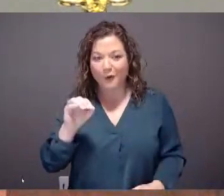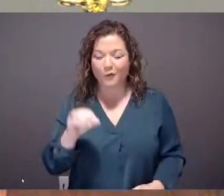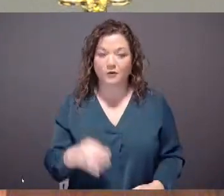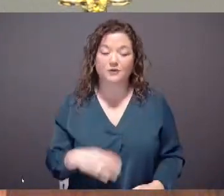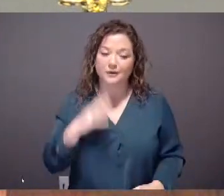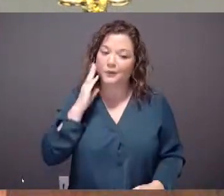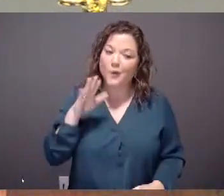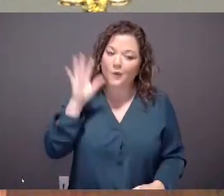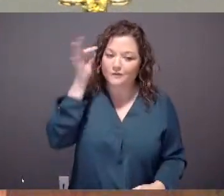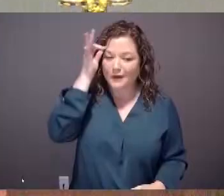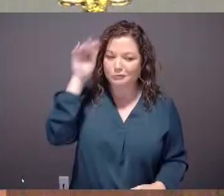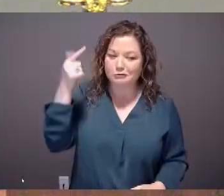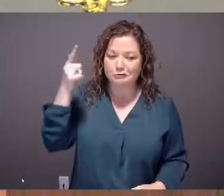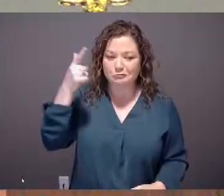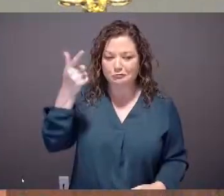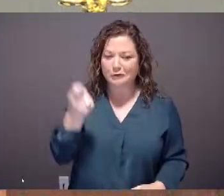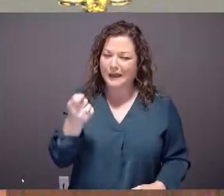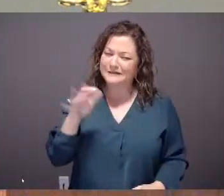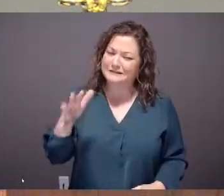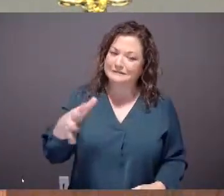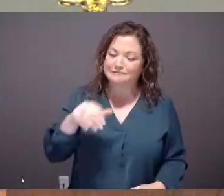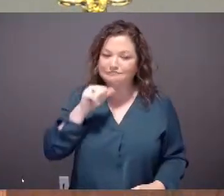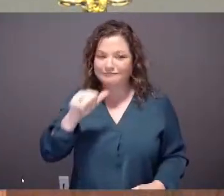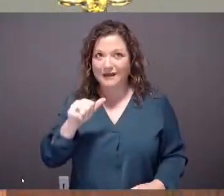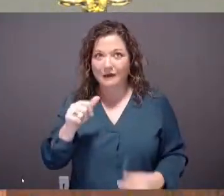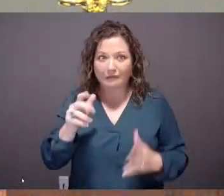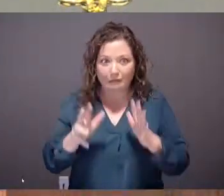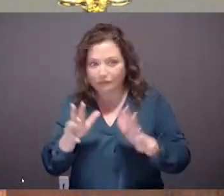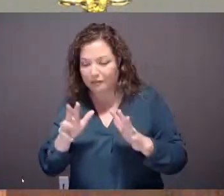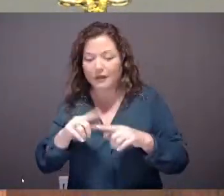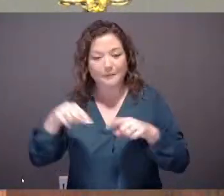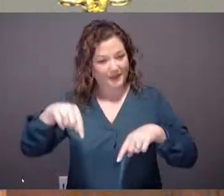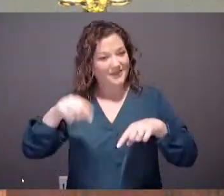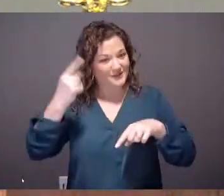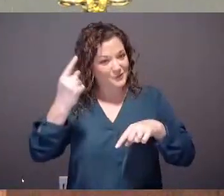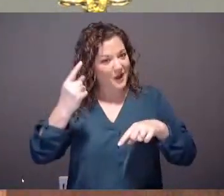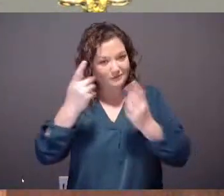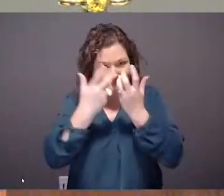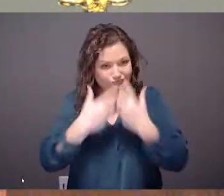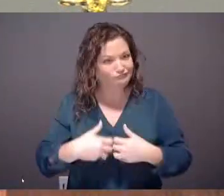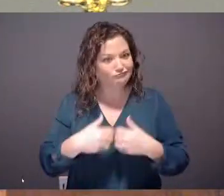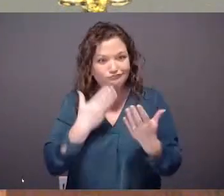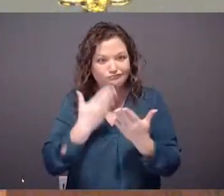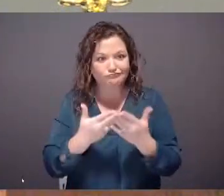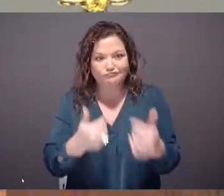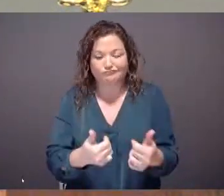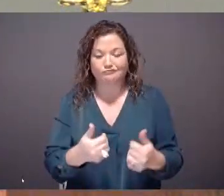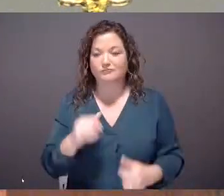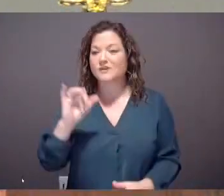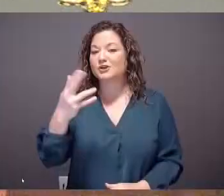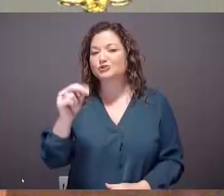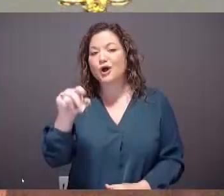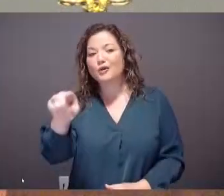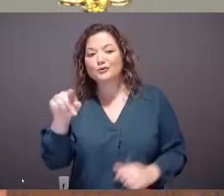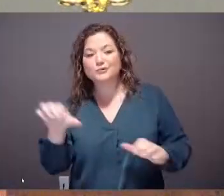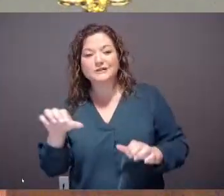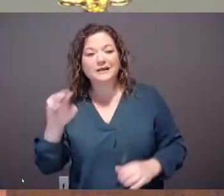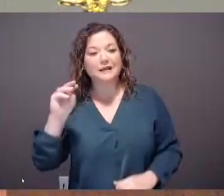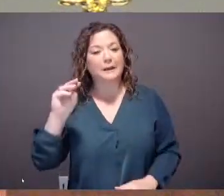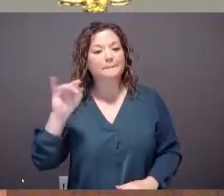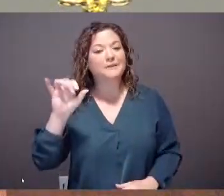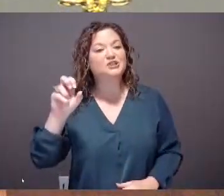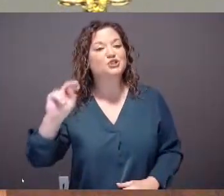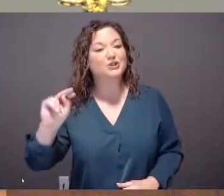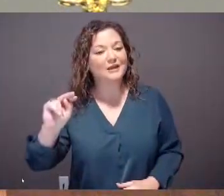one is working great. And then John, I mean, what you're doing at Mission Waco is great, and this and the whole Creekside community,